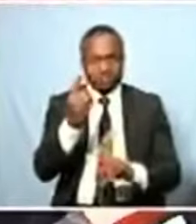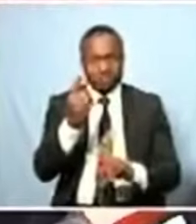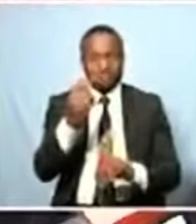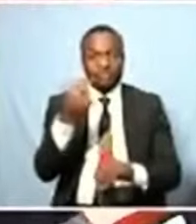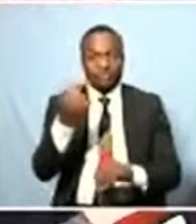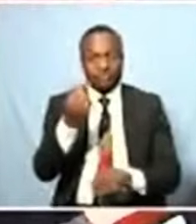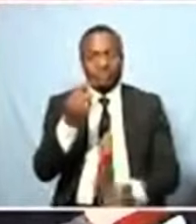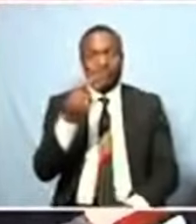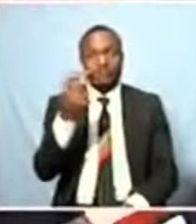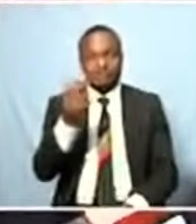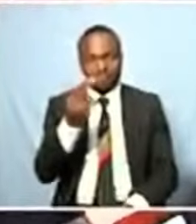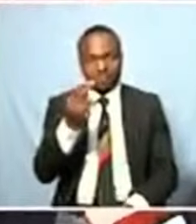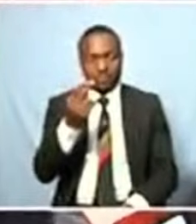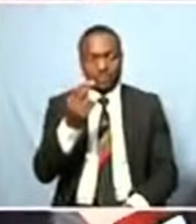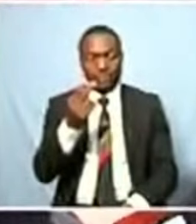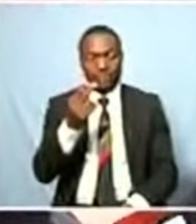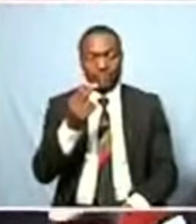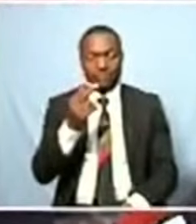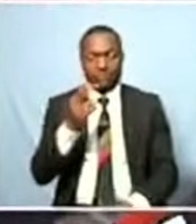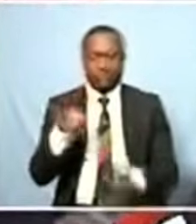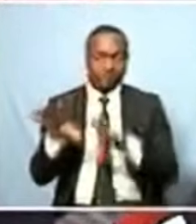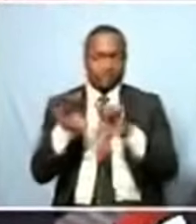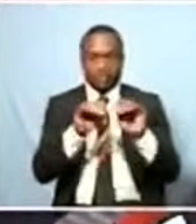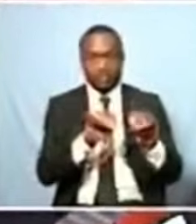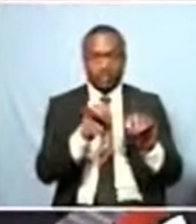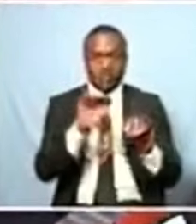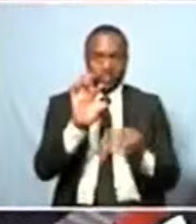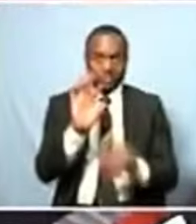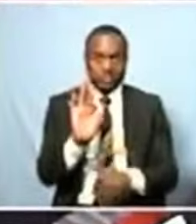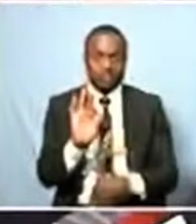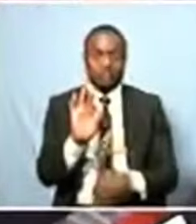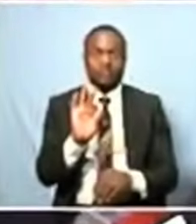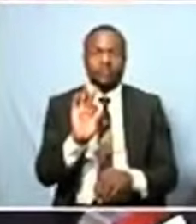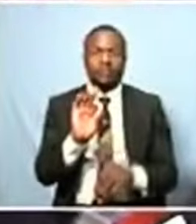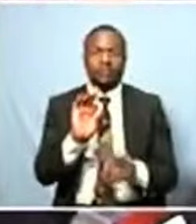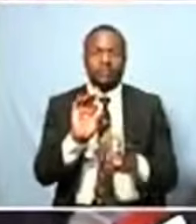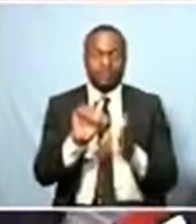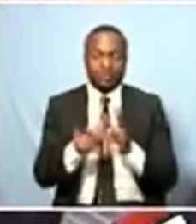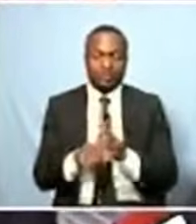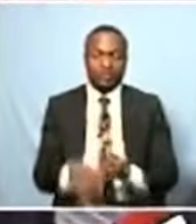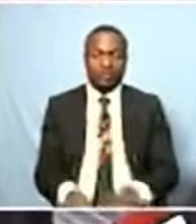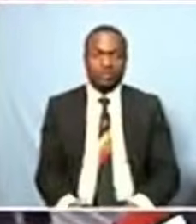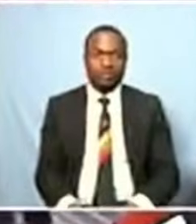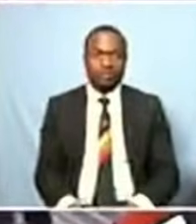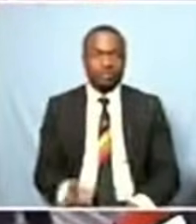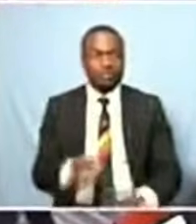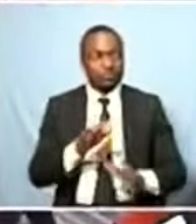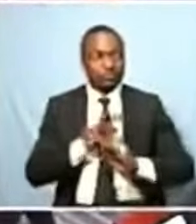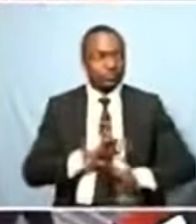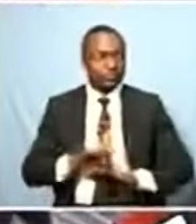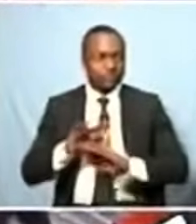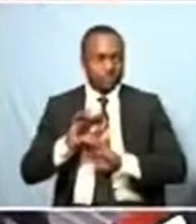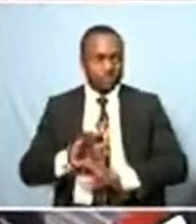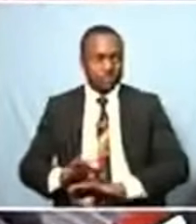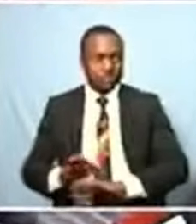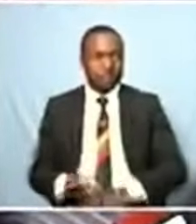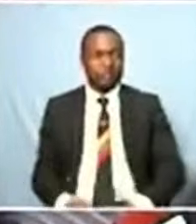Thursday, the House shall ordinarily adjourn at 09 hours. And Order, honorable